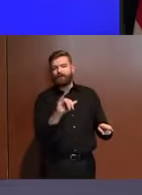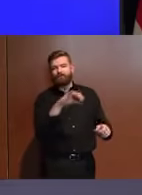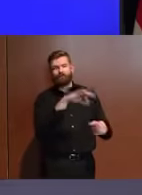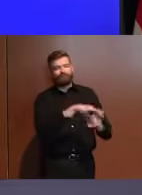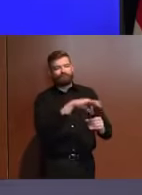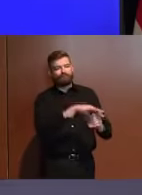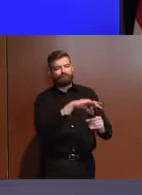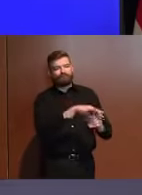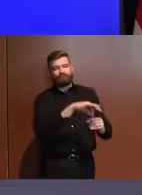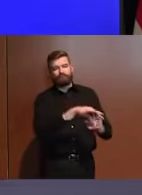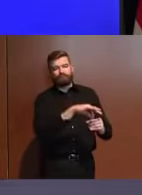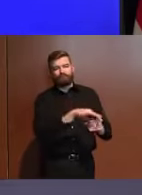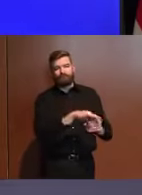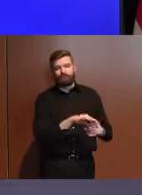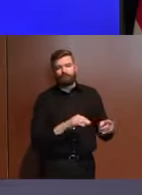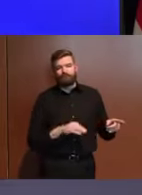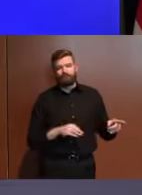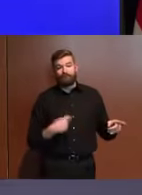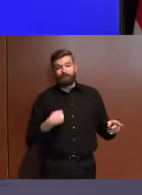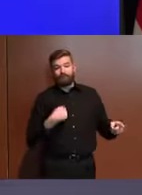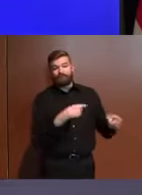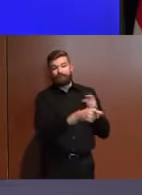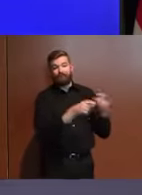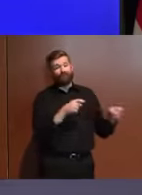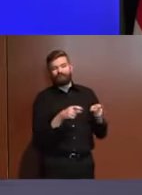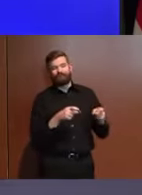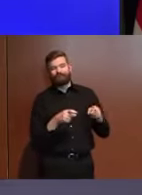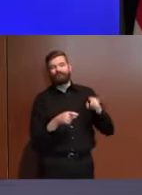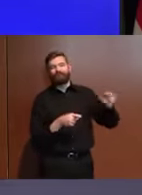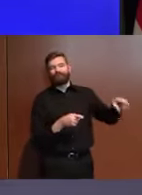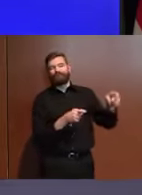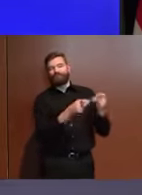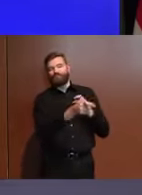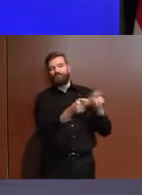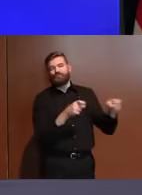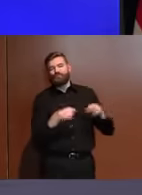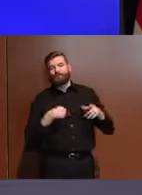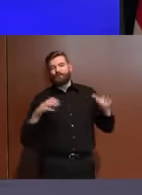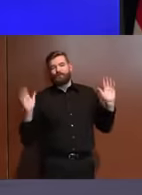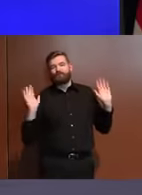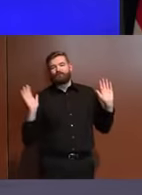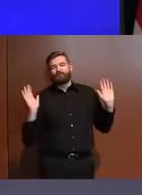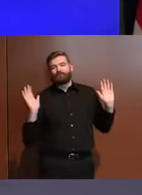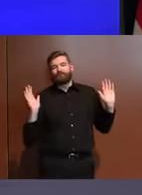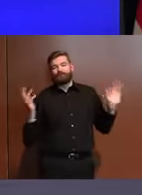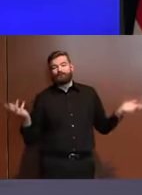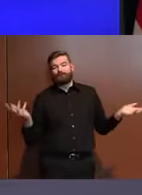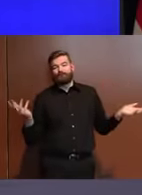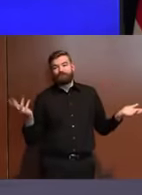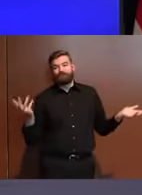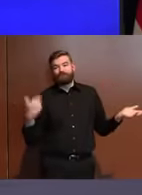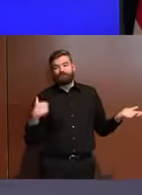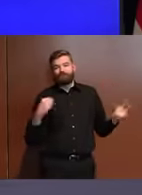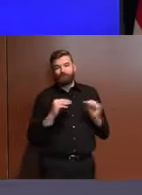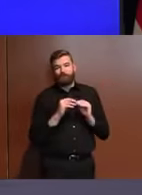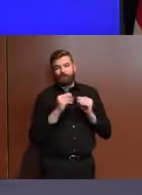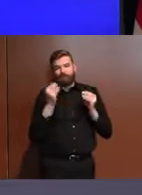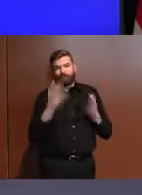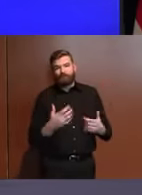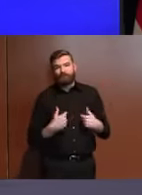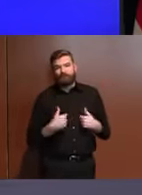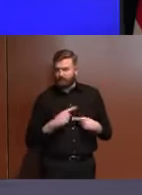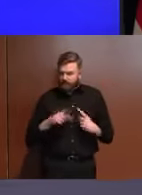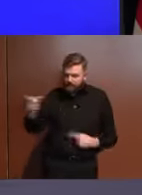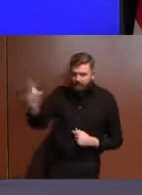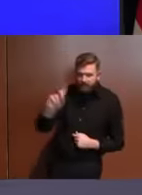their jurisdiction. I'm not sure that I've got anything to add to that. Do you want to? I mean, it's your party. It's my party as well. Do